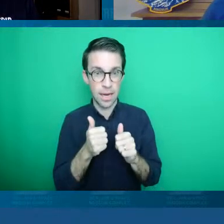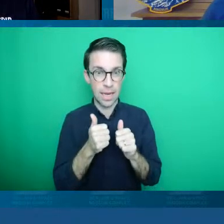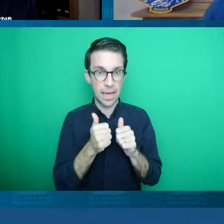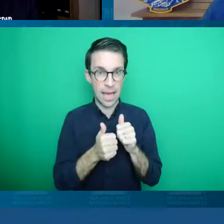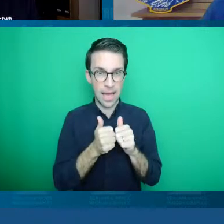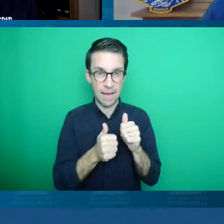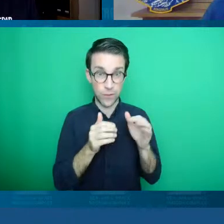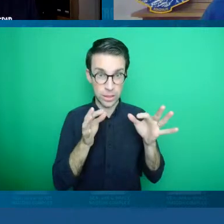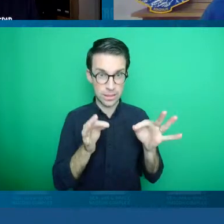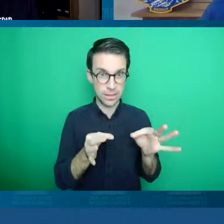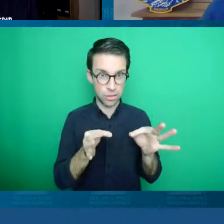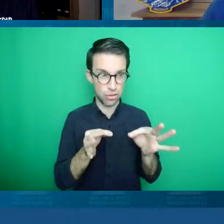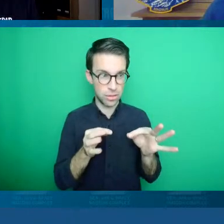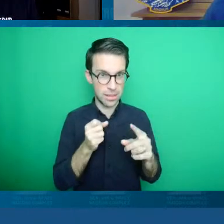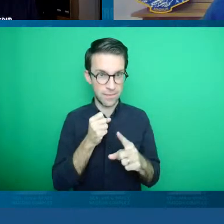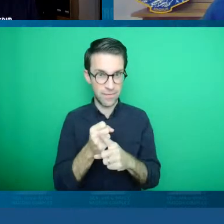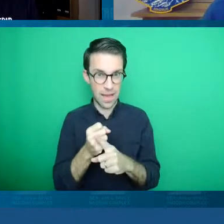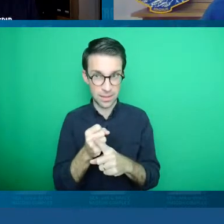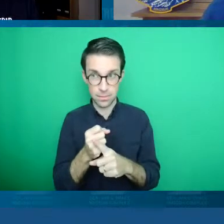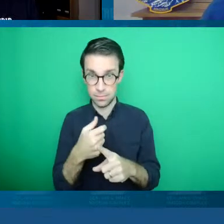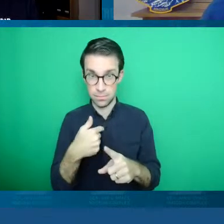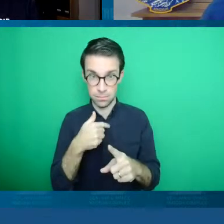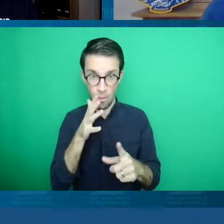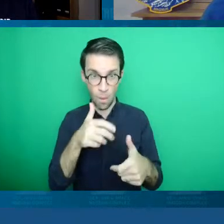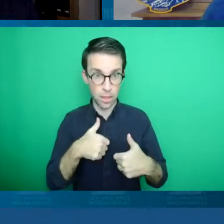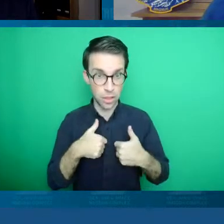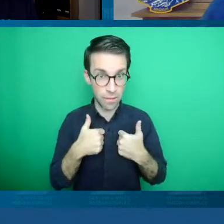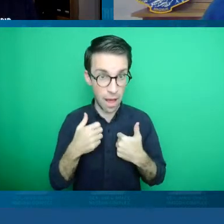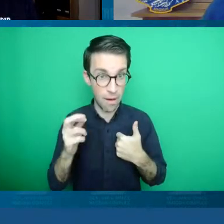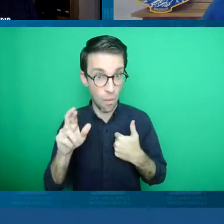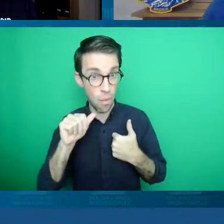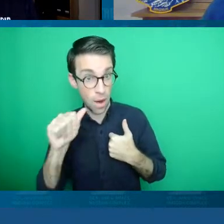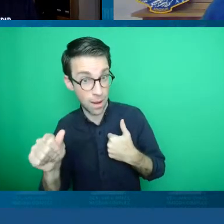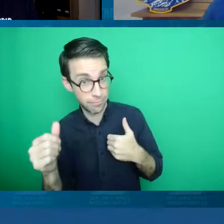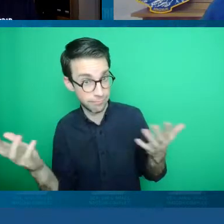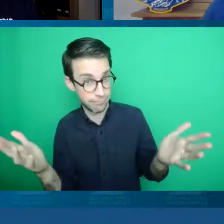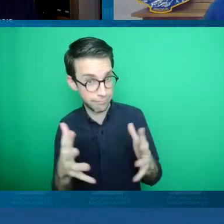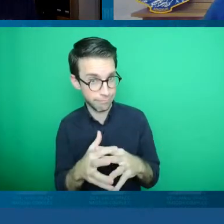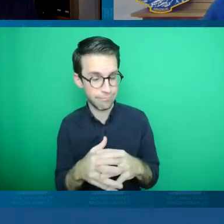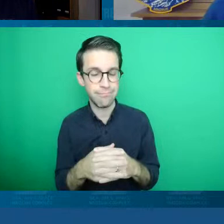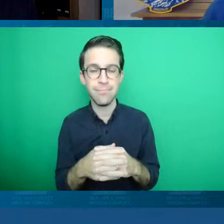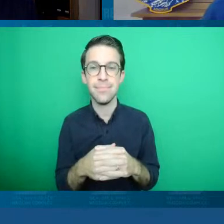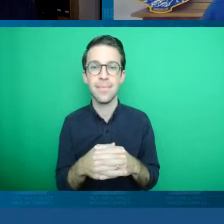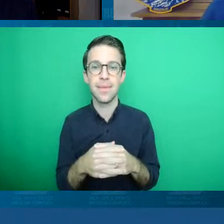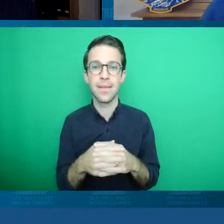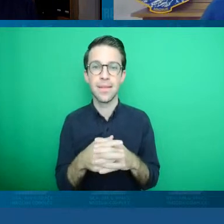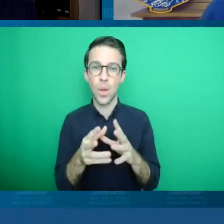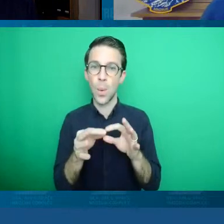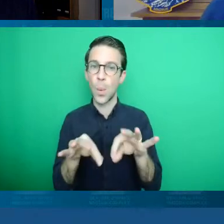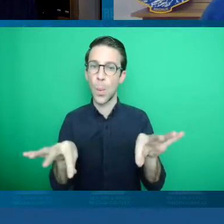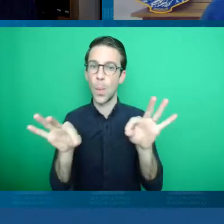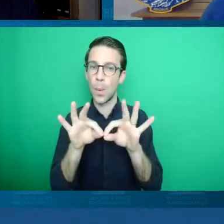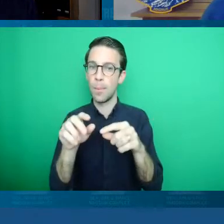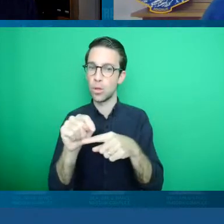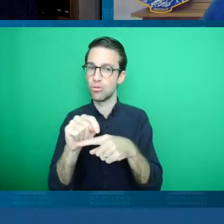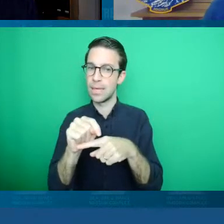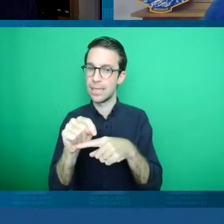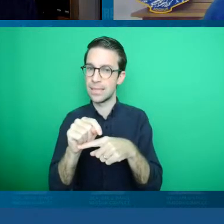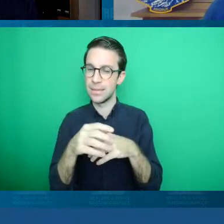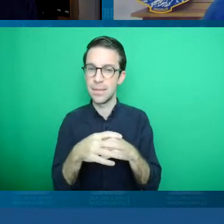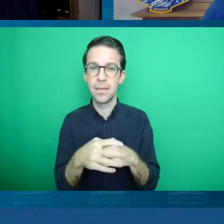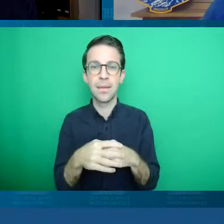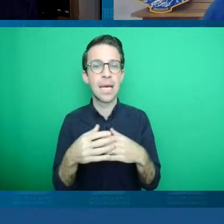affect how whether you're going to survive or not, right? So it's a very important training vehicle we have. I still get